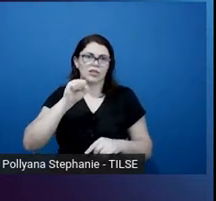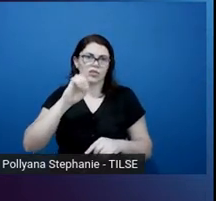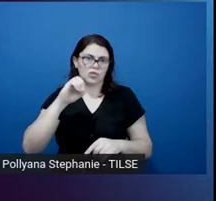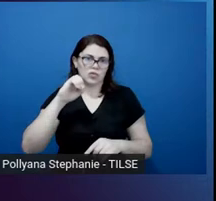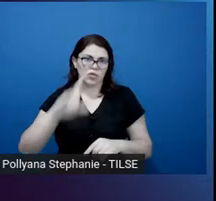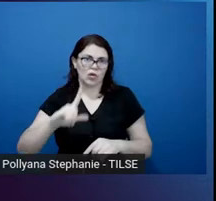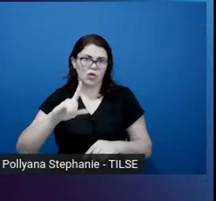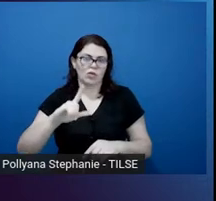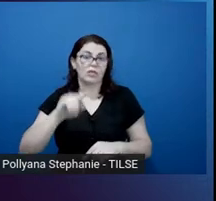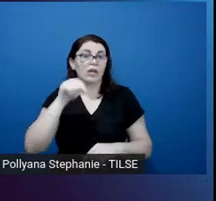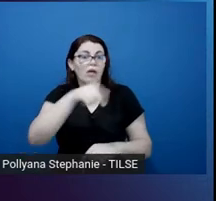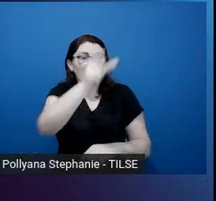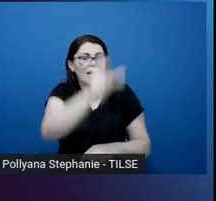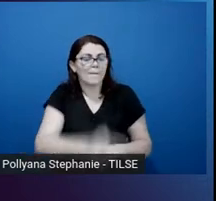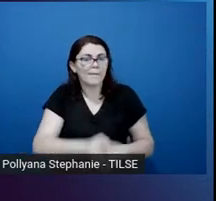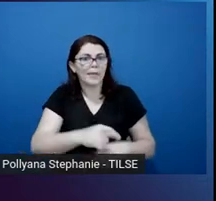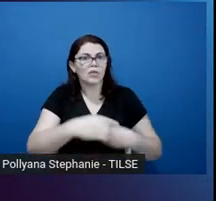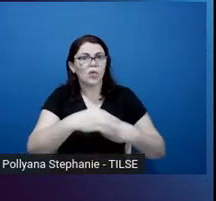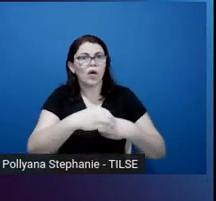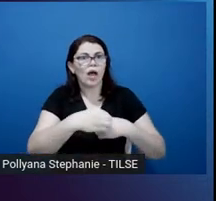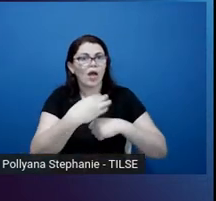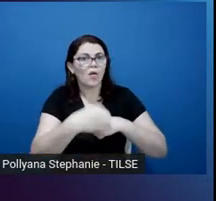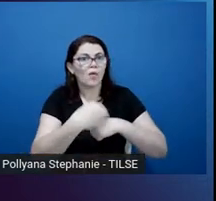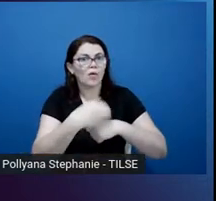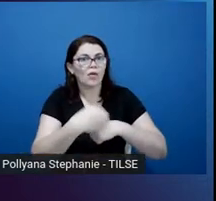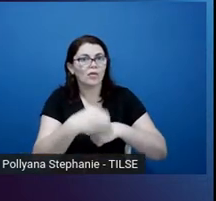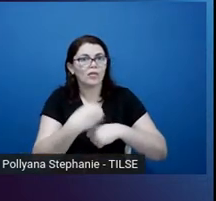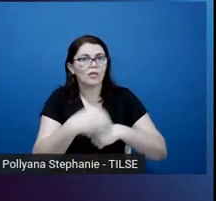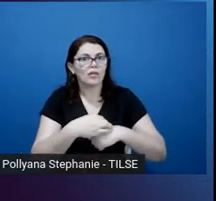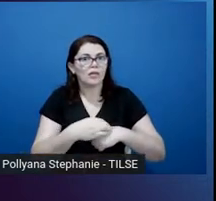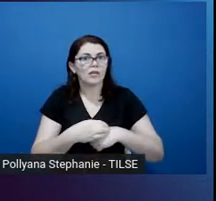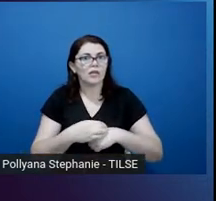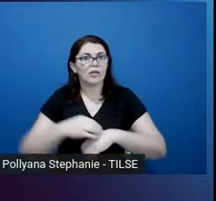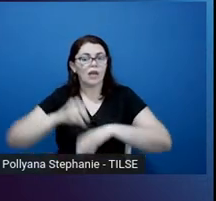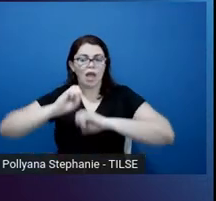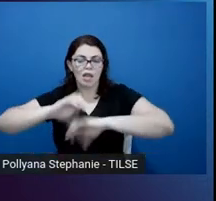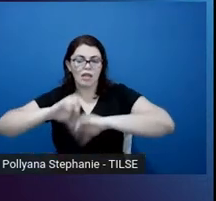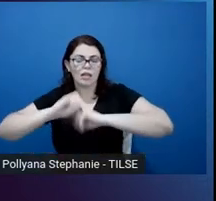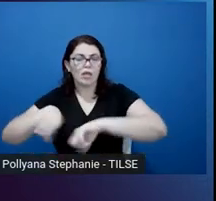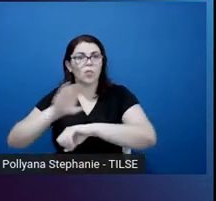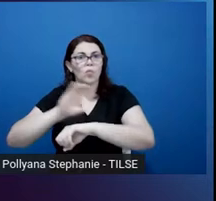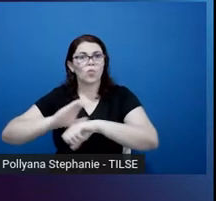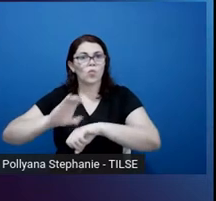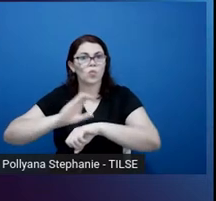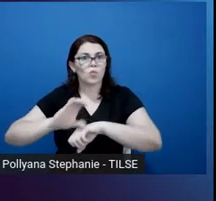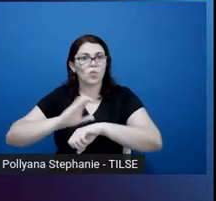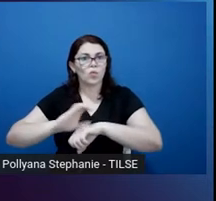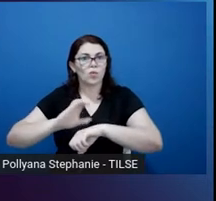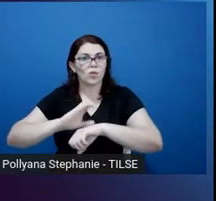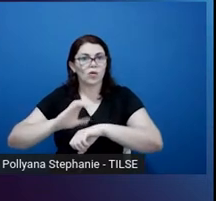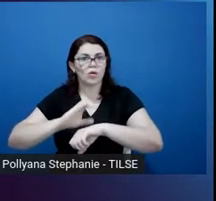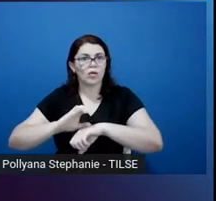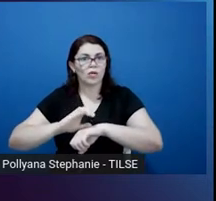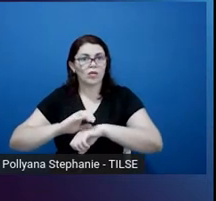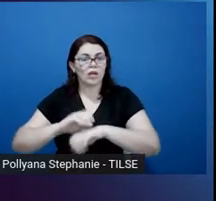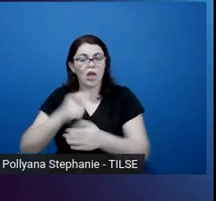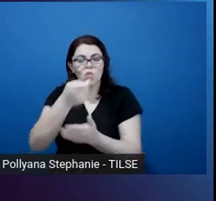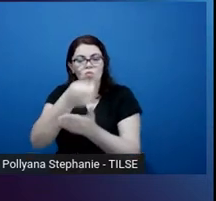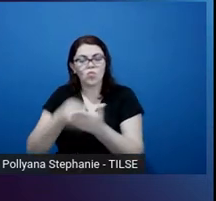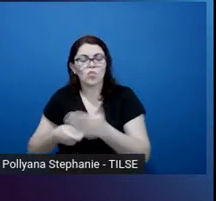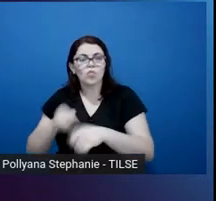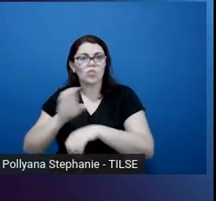that person recommended me to teach a course, so to teach a writing